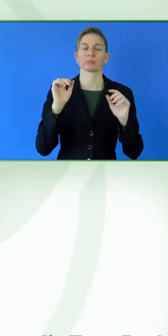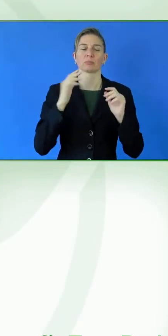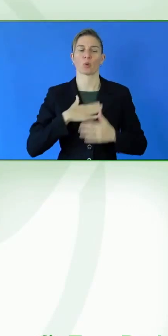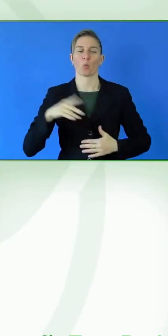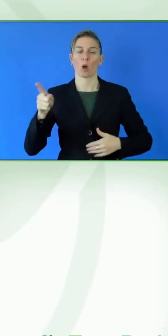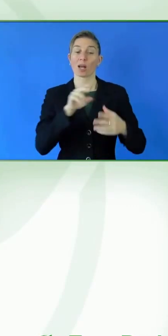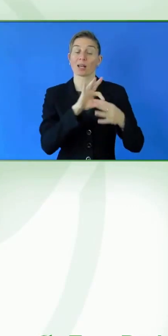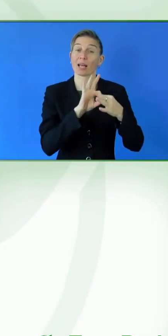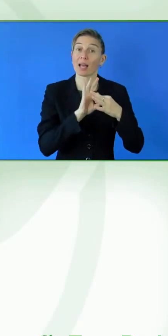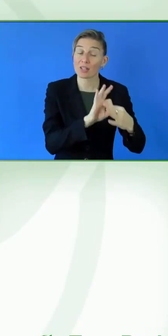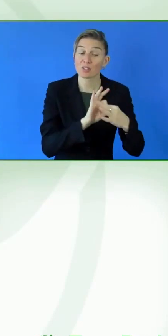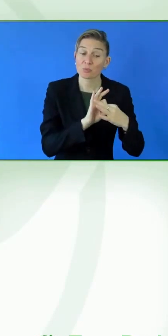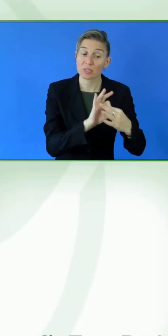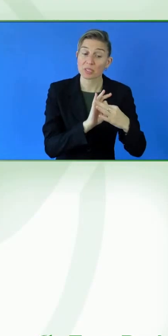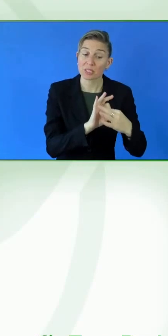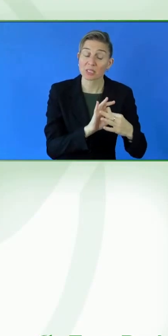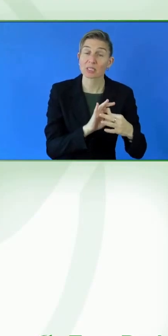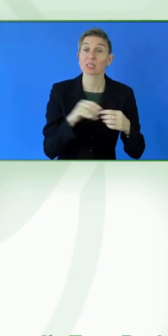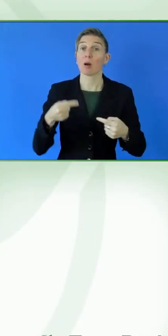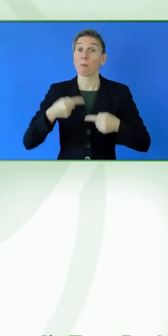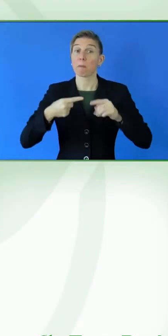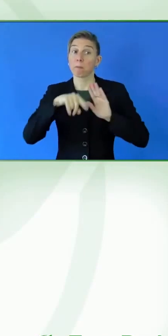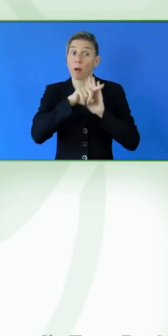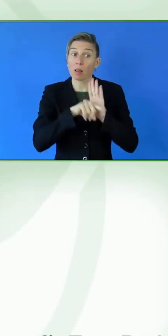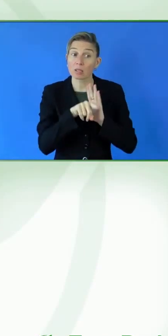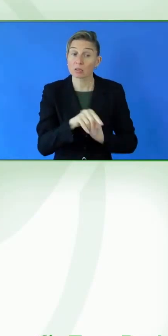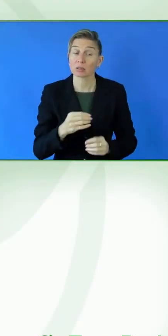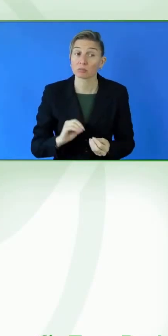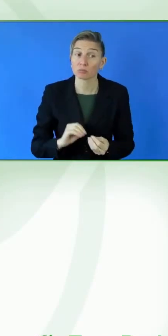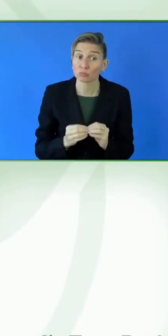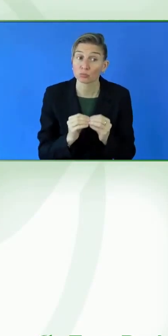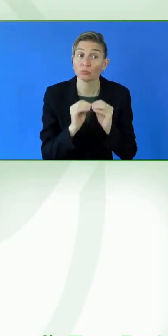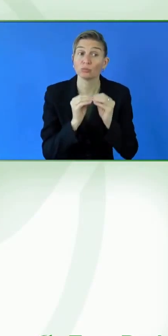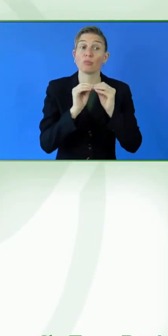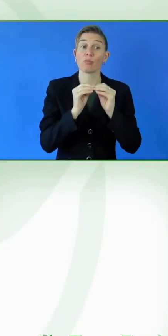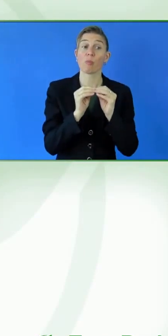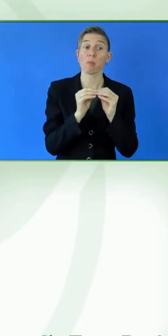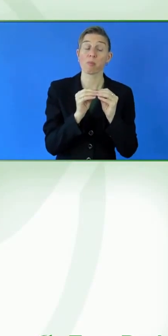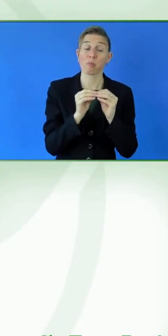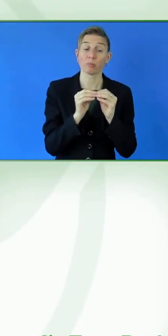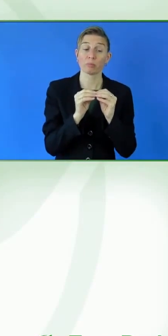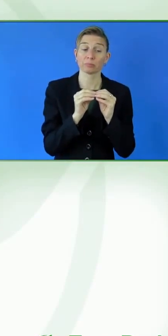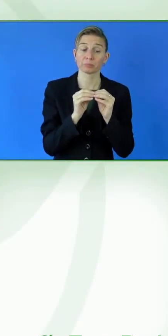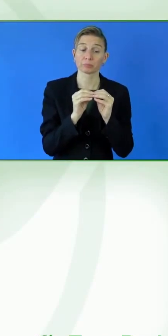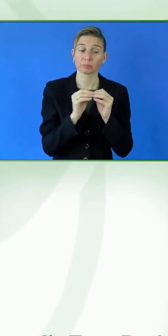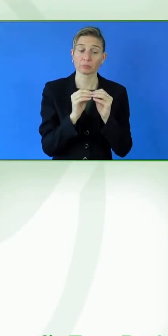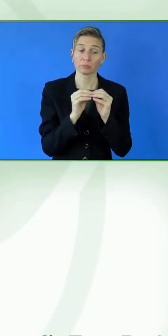create policy formulations through evidence-based policy and research and data, and